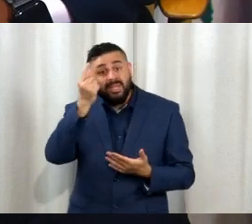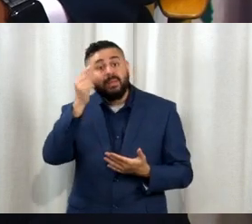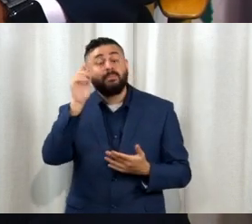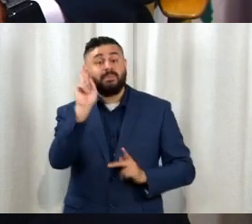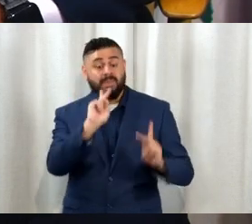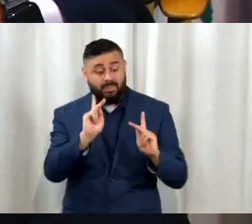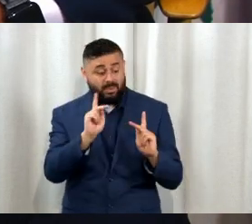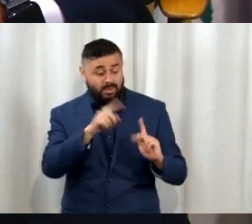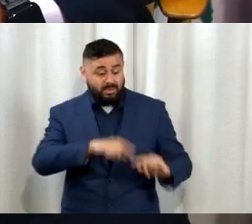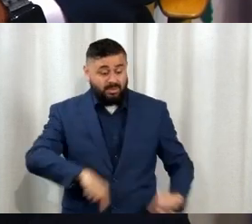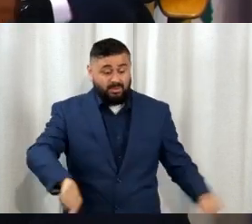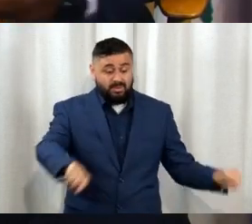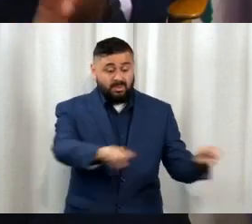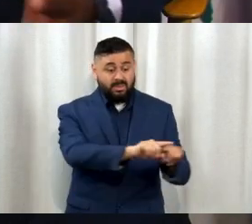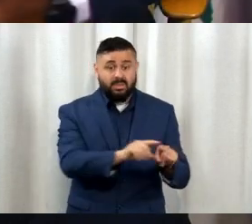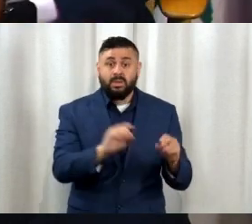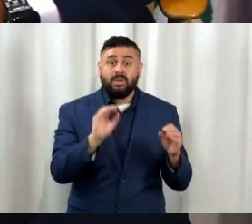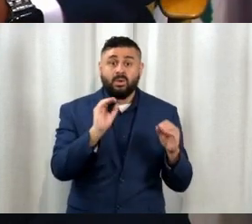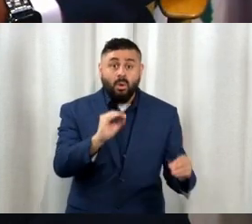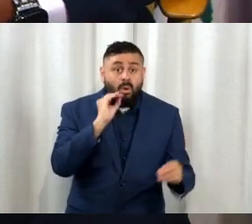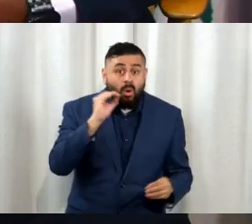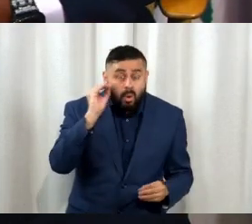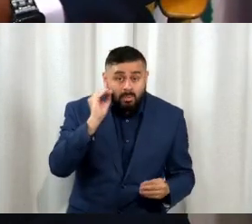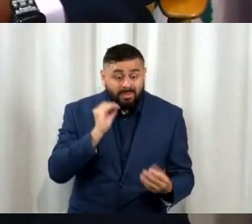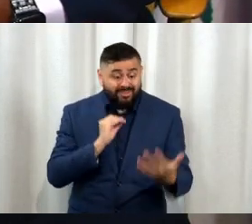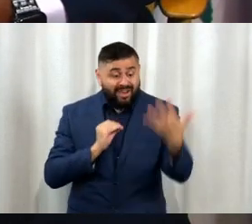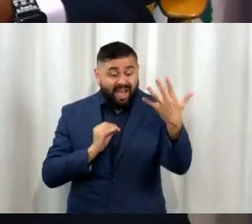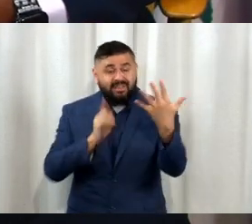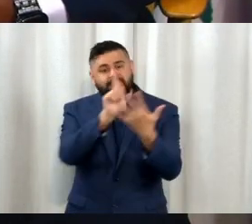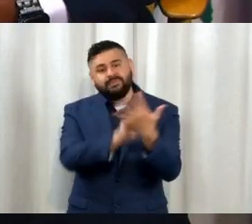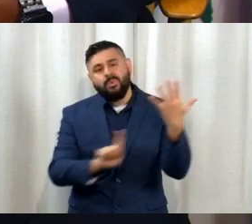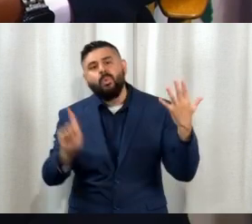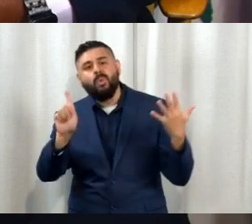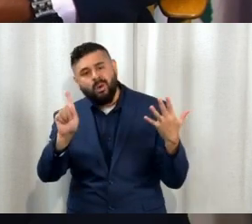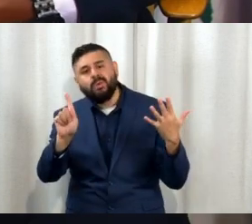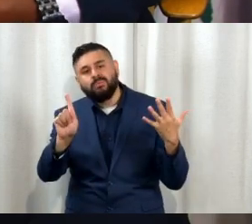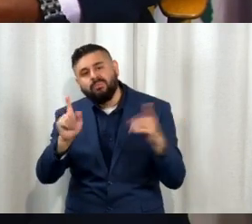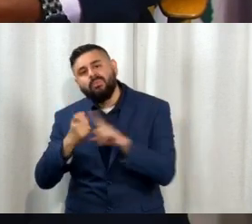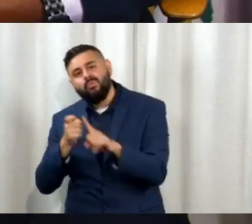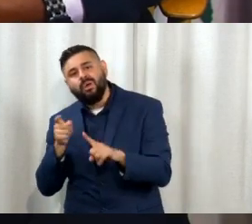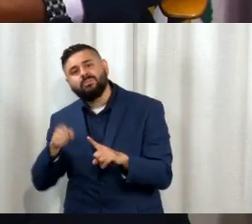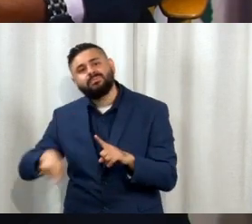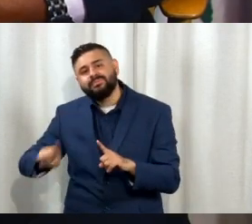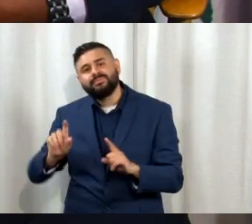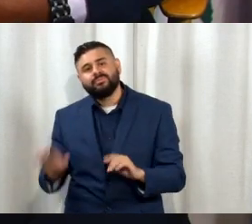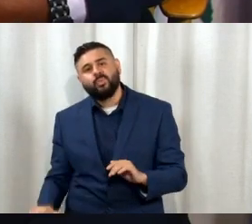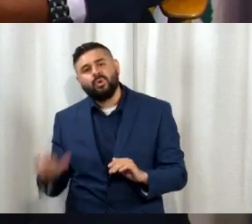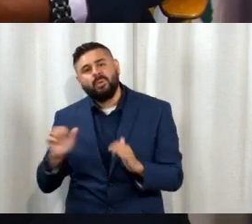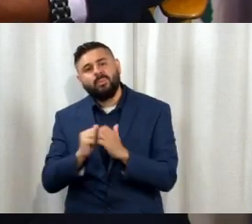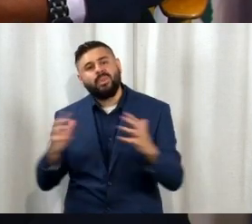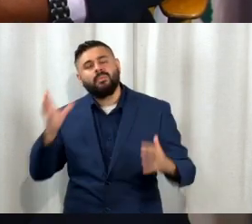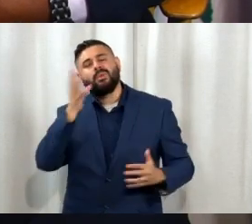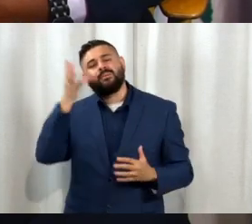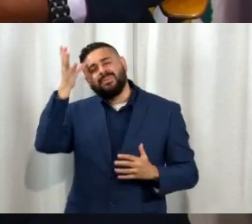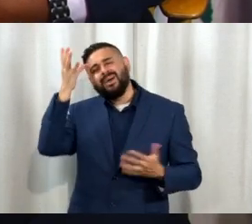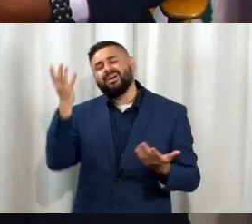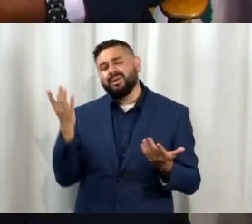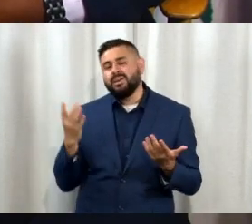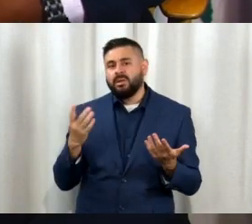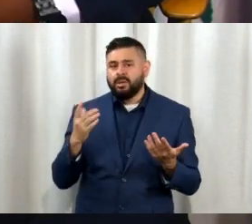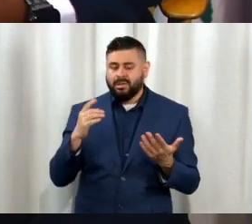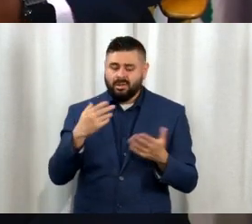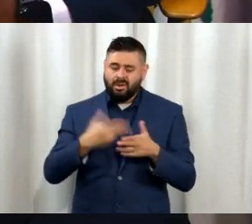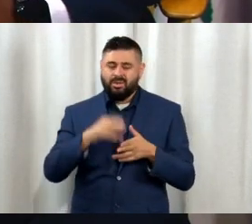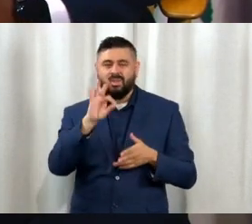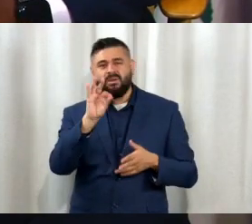experiencing homelessness came from the foster system. That's right. And so this is true locally, but it's also true across the whole state. And so the city's establishing